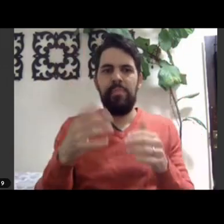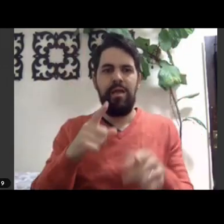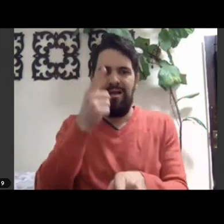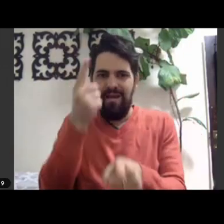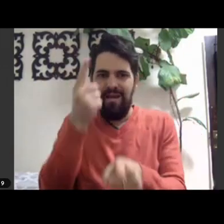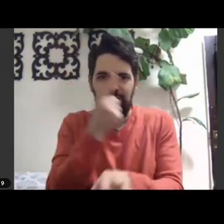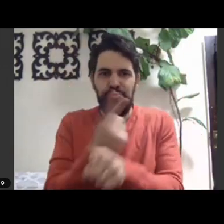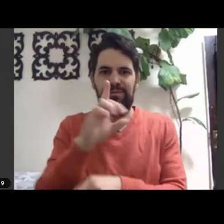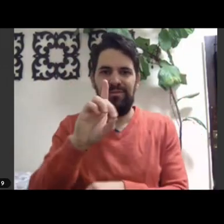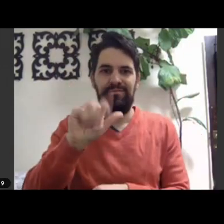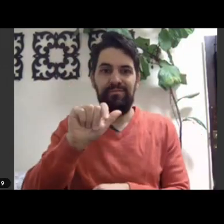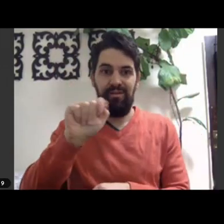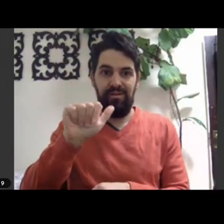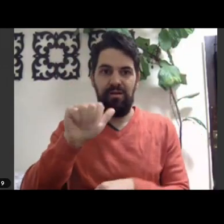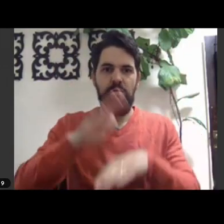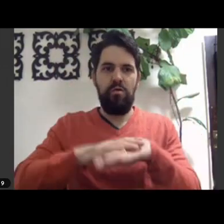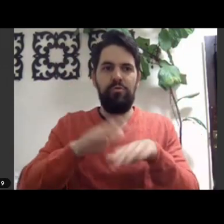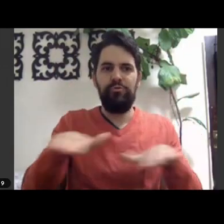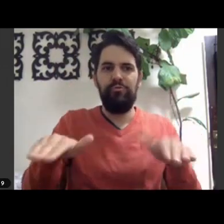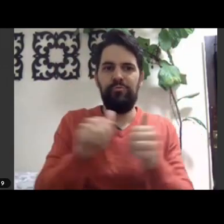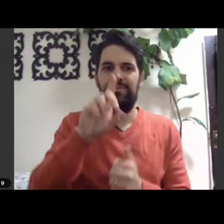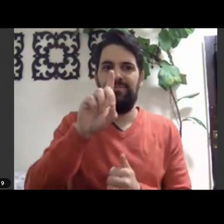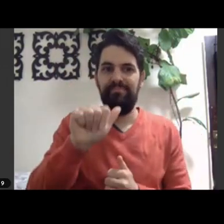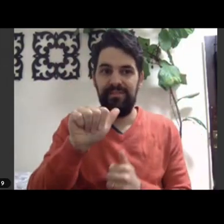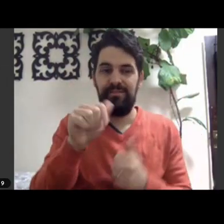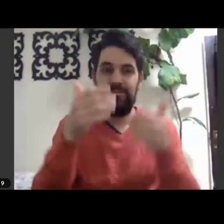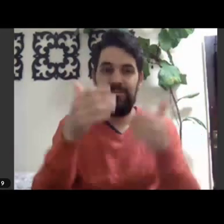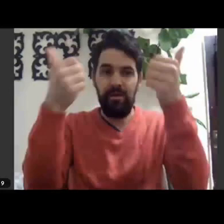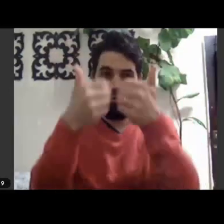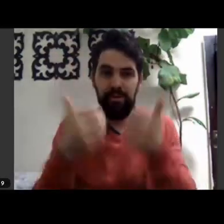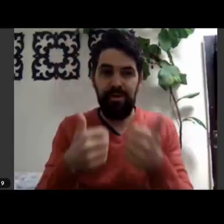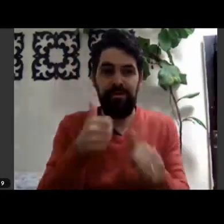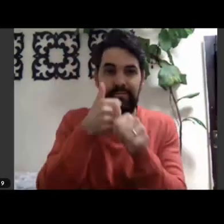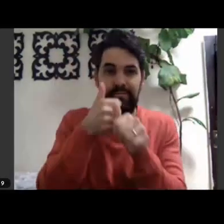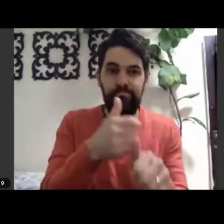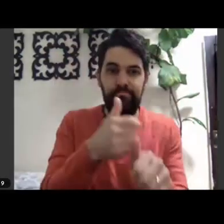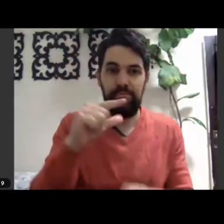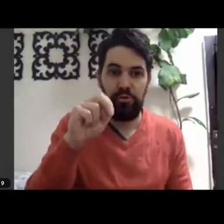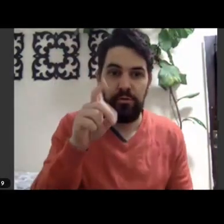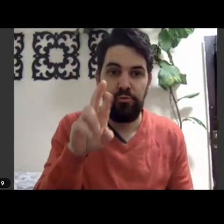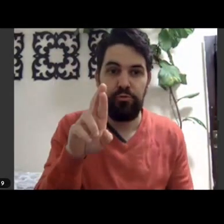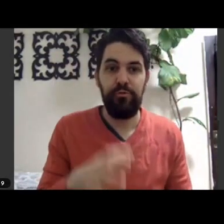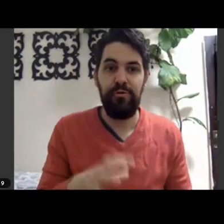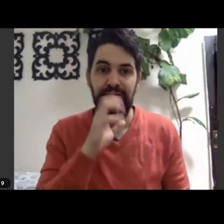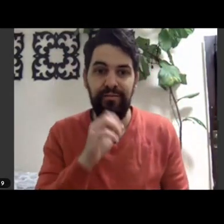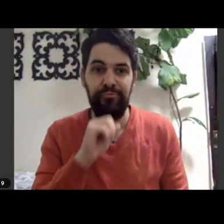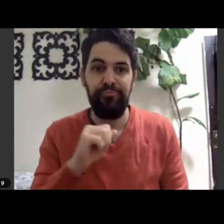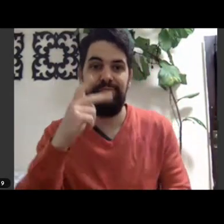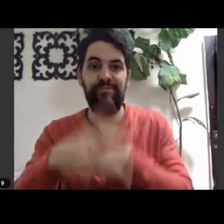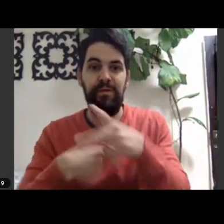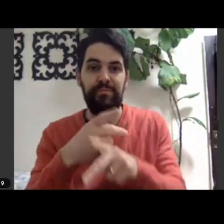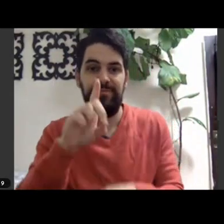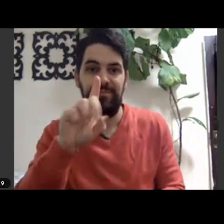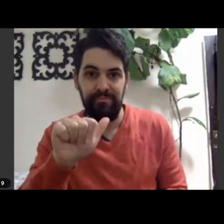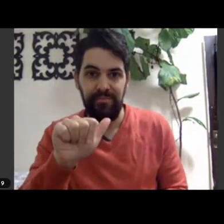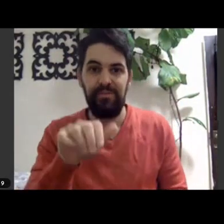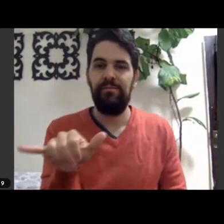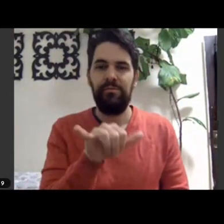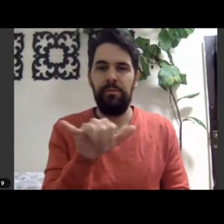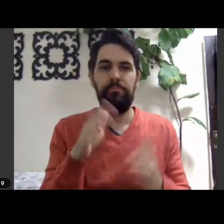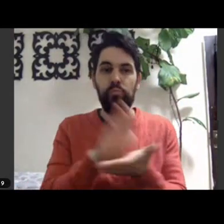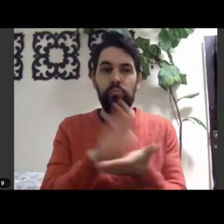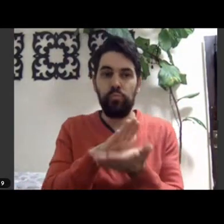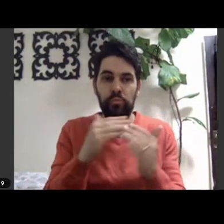message we really want to emphasize here and highlight is accurate data on children with disabilities, and that is disaggregated